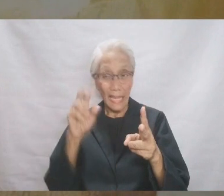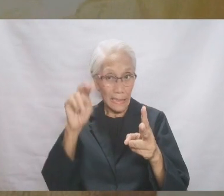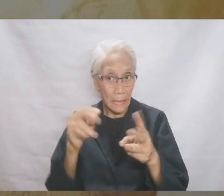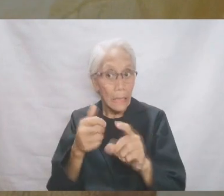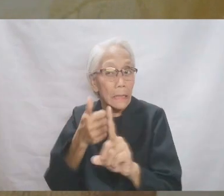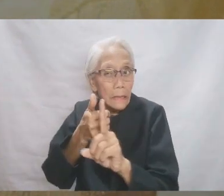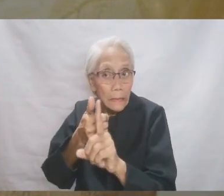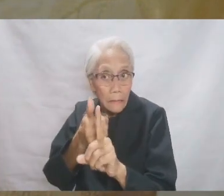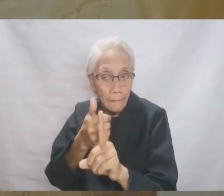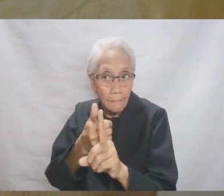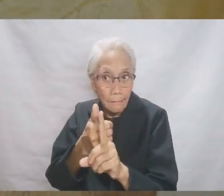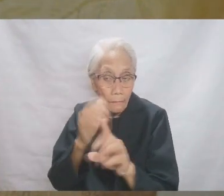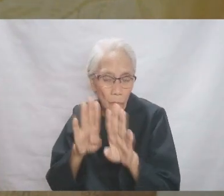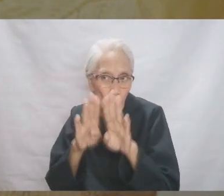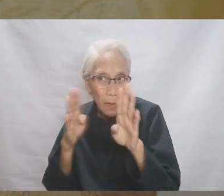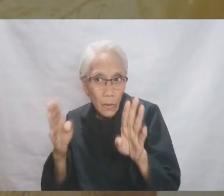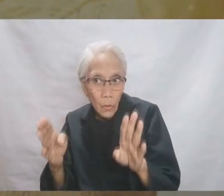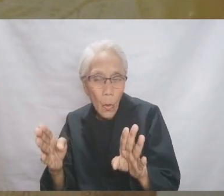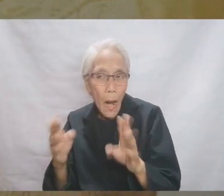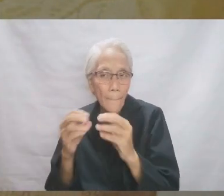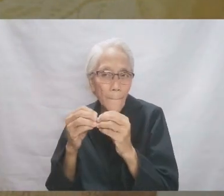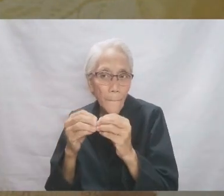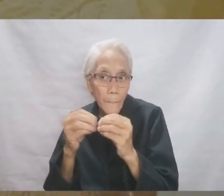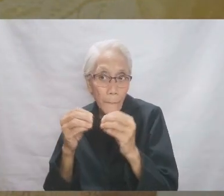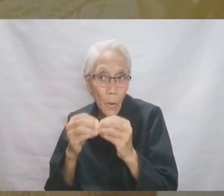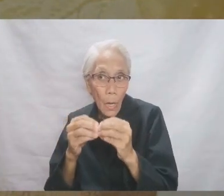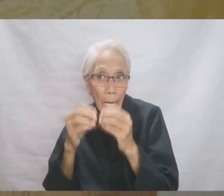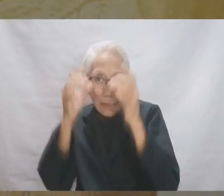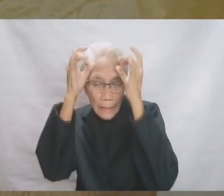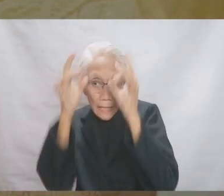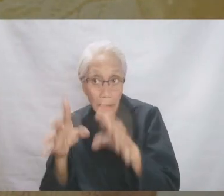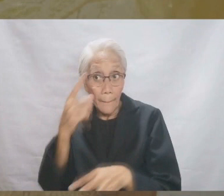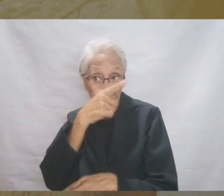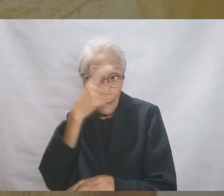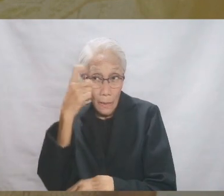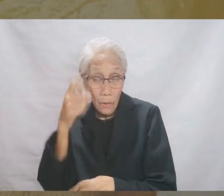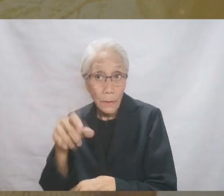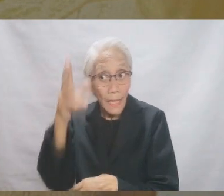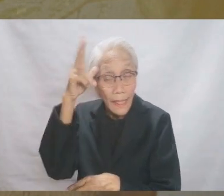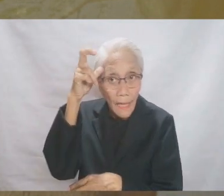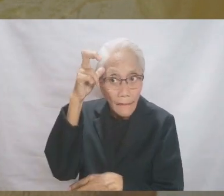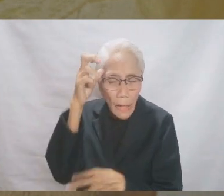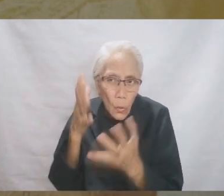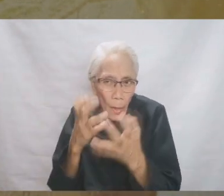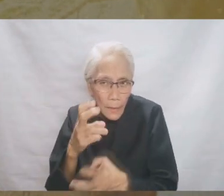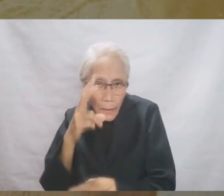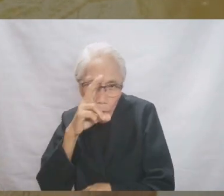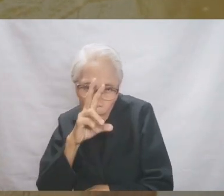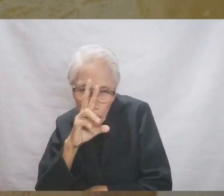one leaves self open to great danger because the devil needs only to see a